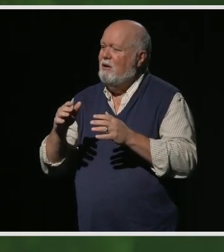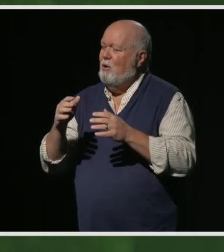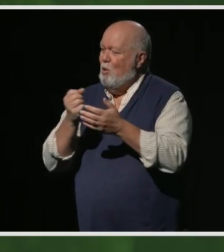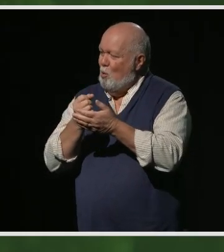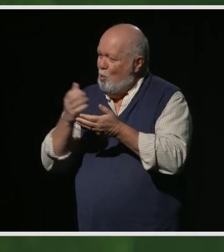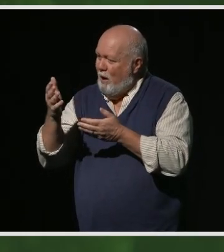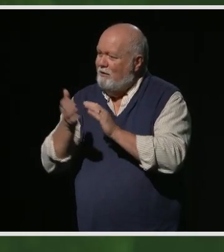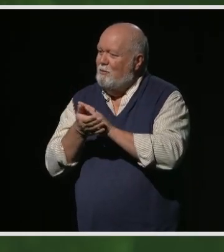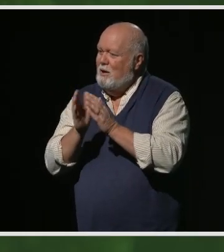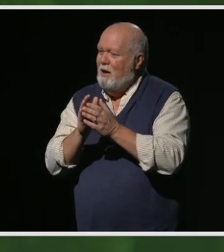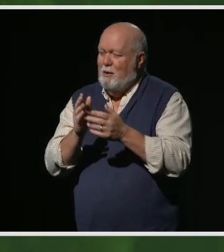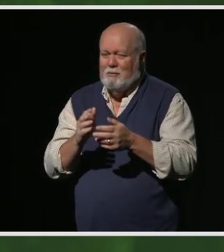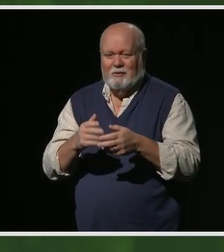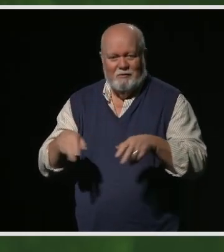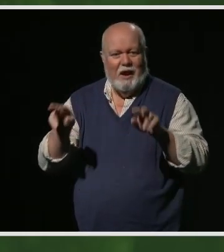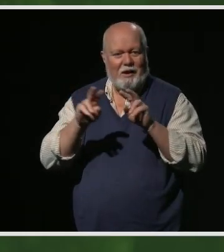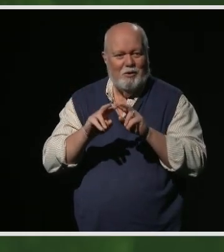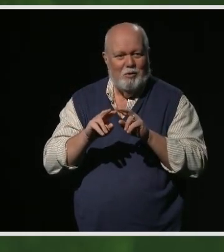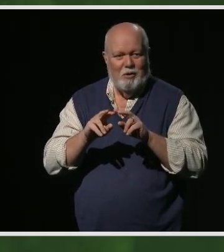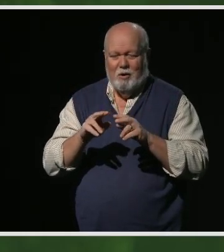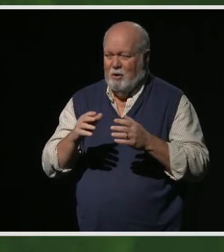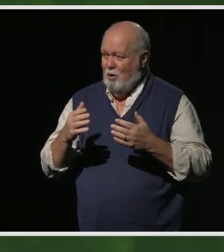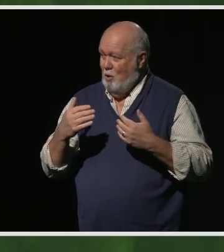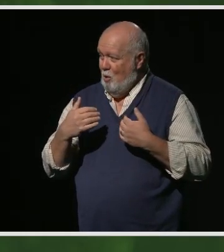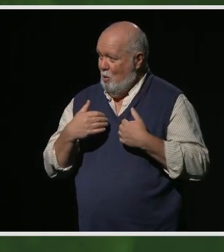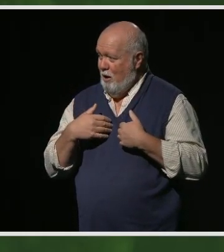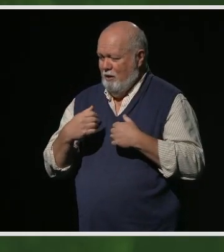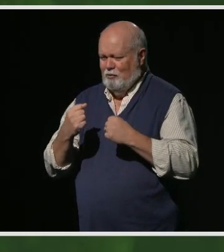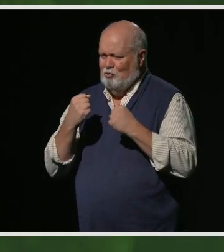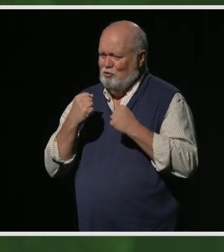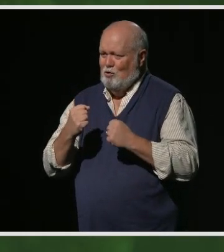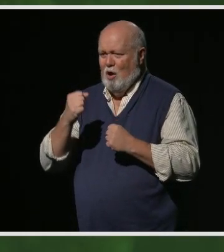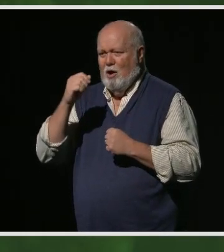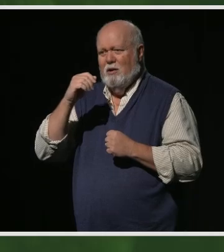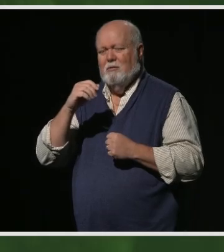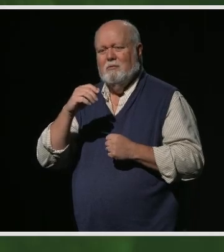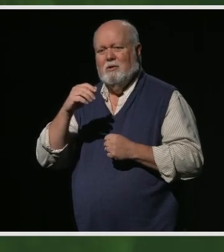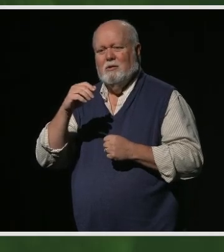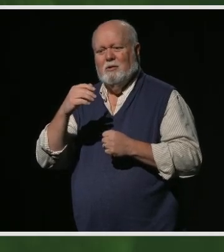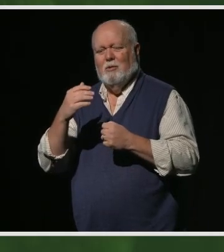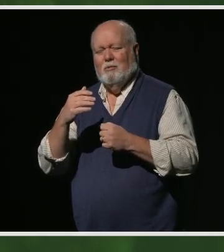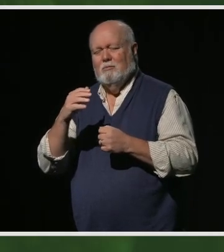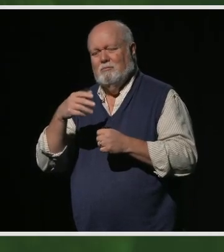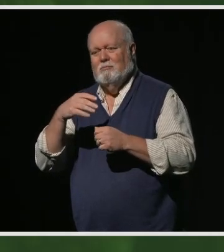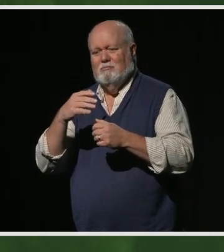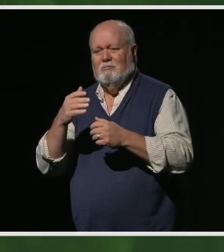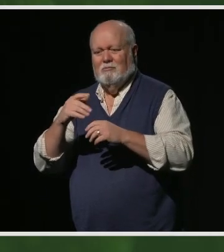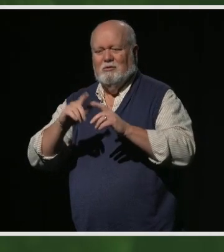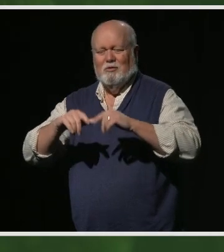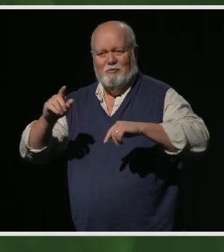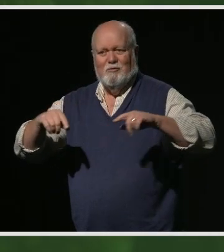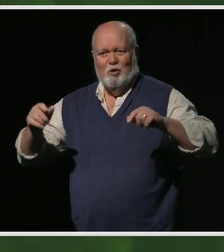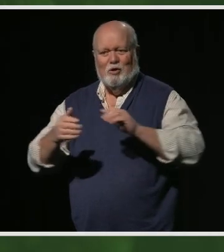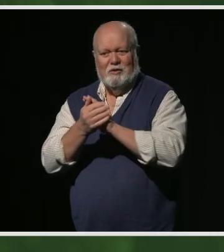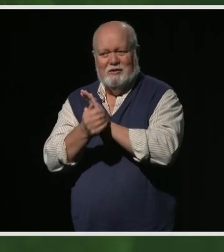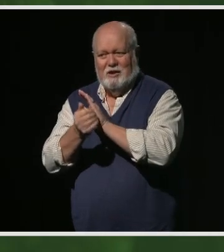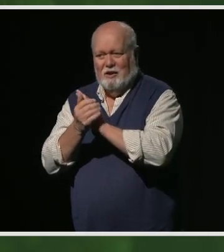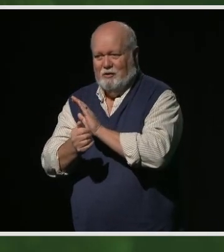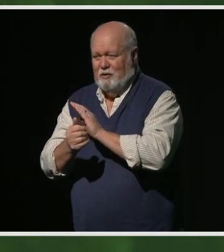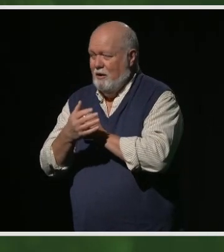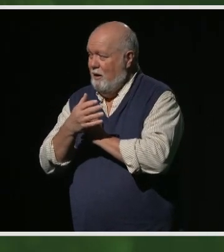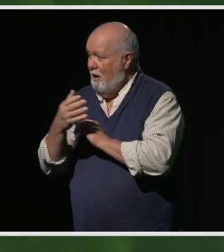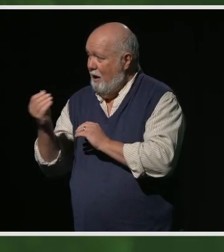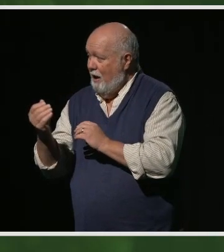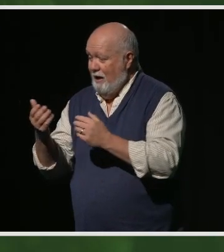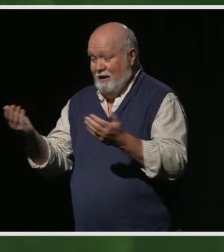We have a bankable model with strong intellectual property portfolio. And also, this region's known for specialty chemicals and being a